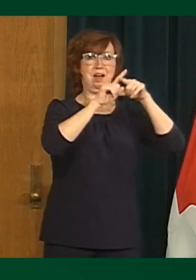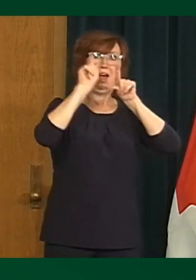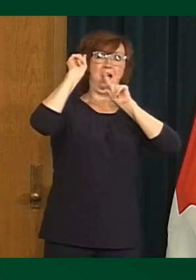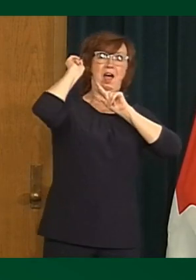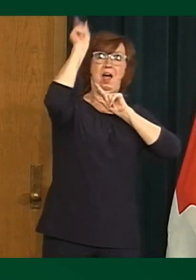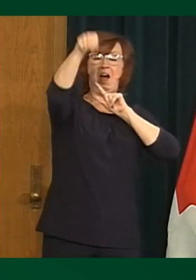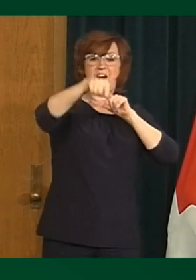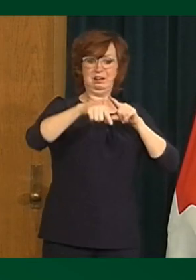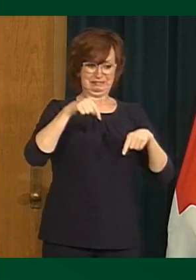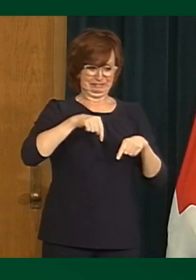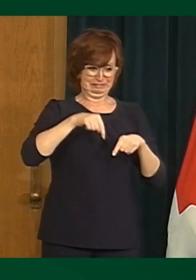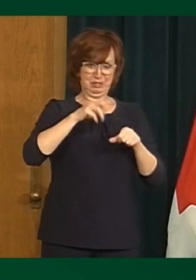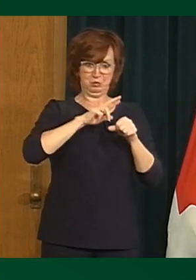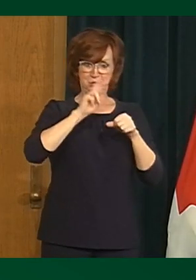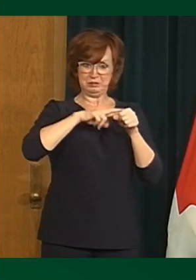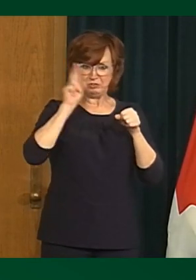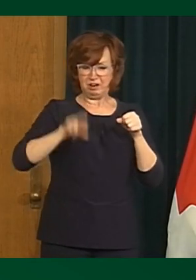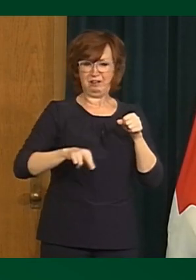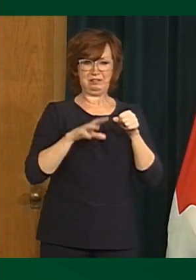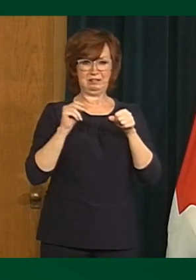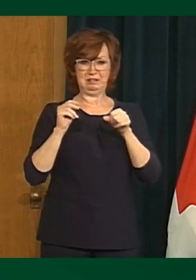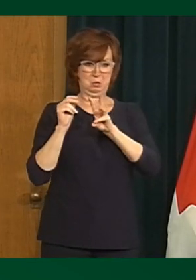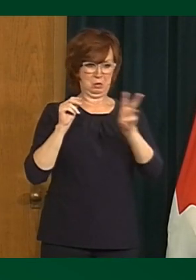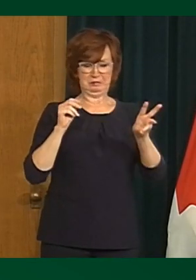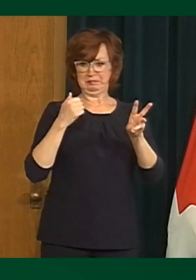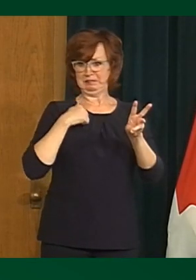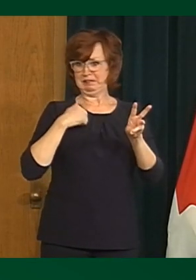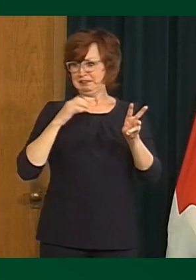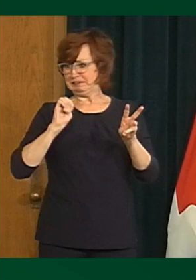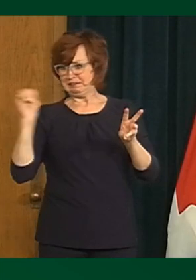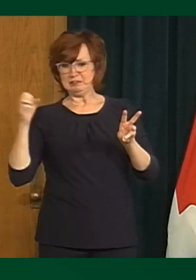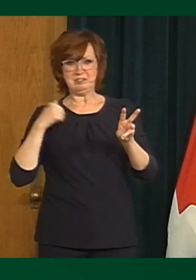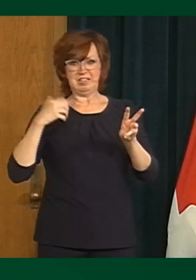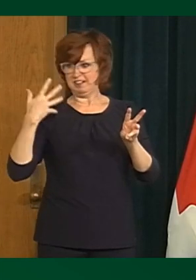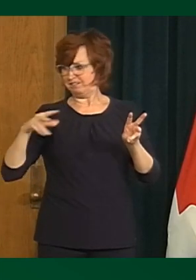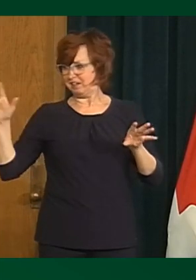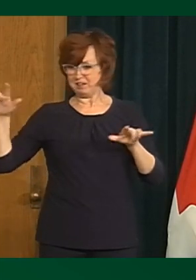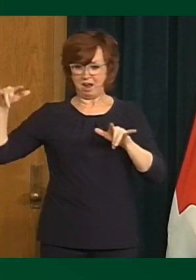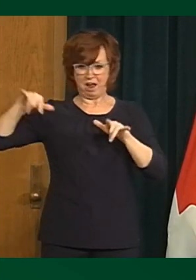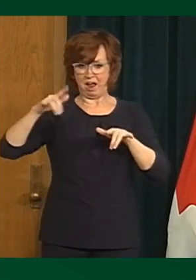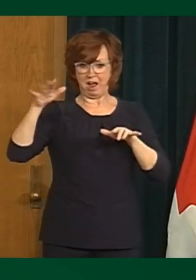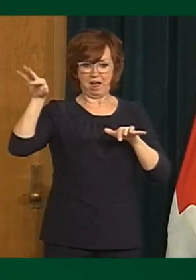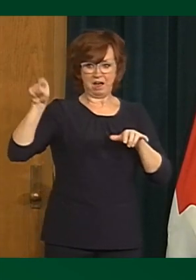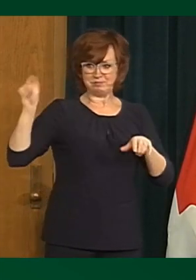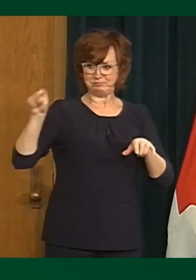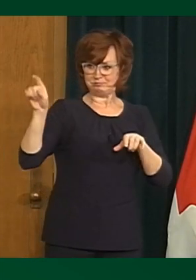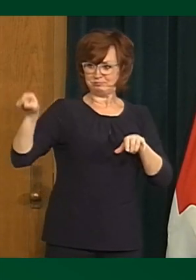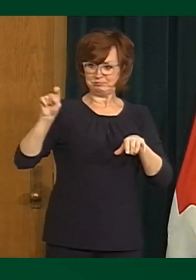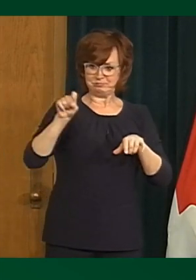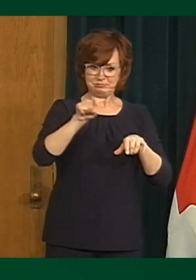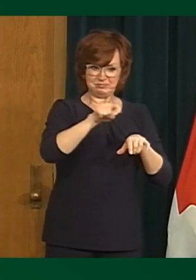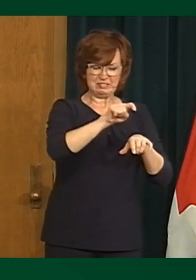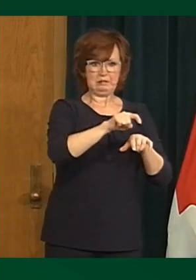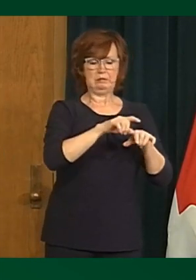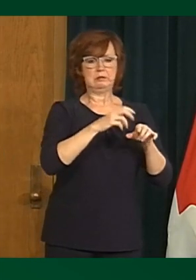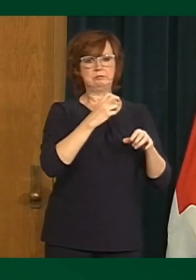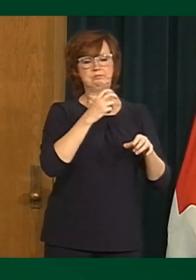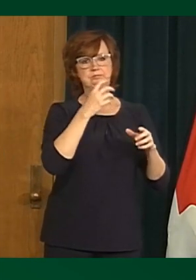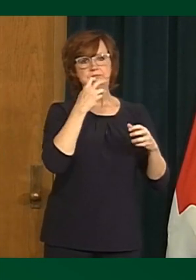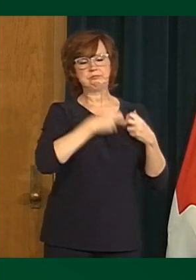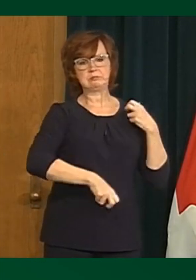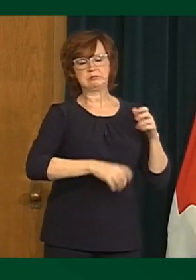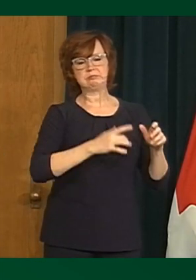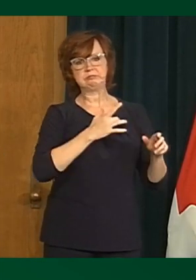And all of us were most certainly shocked and saddened to see that tour end in tragedy in Kamloops.